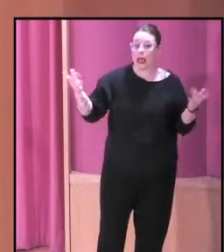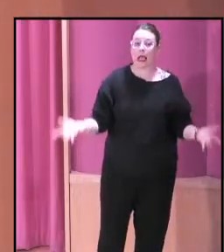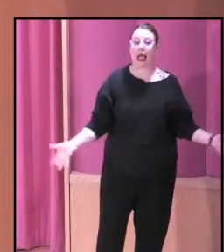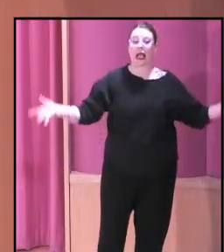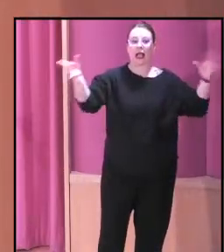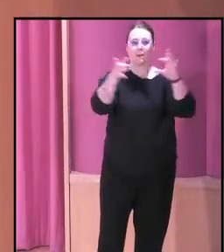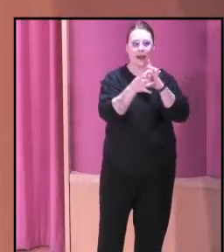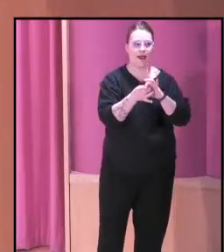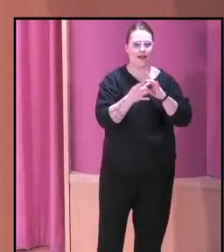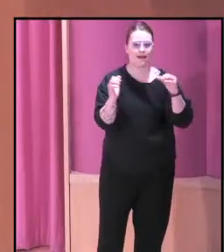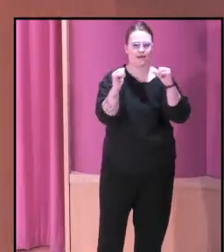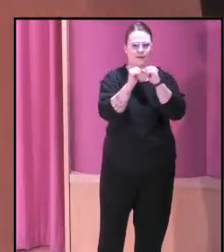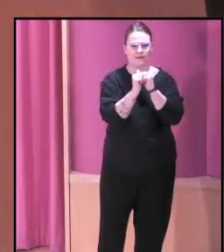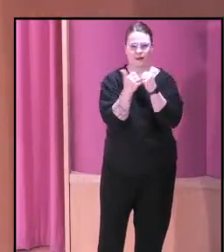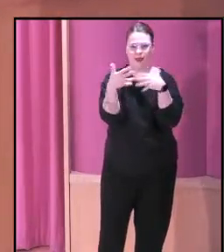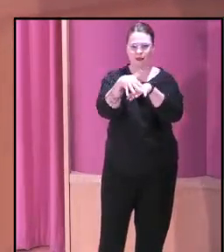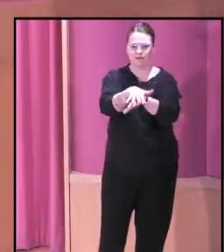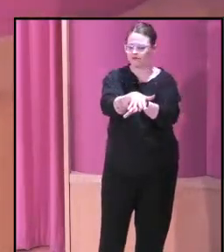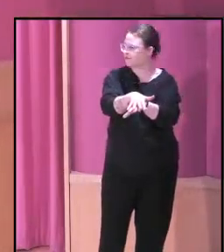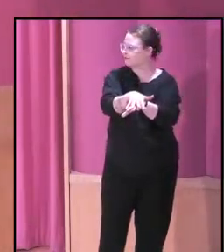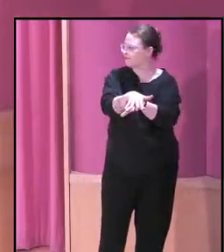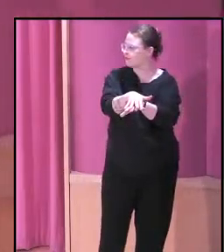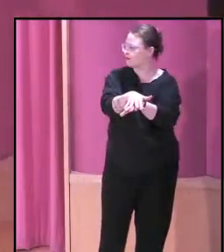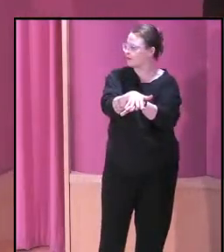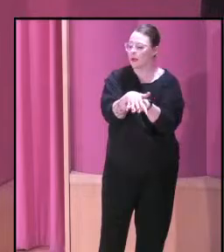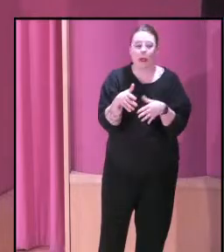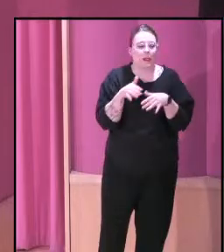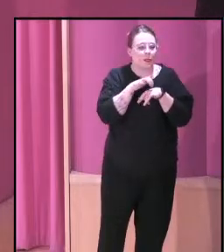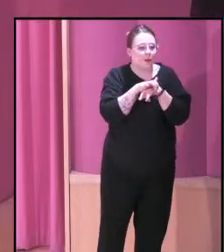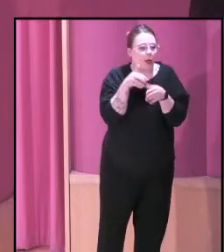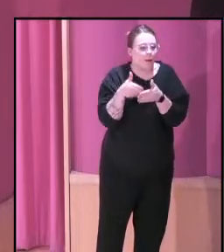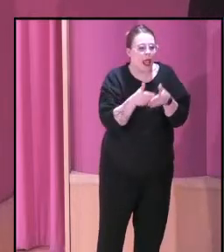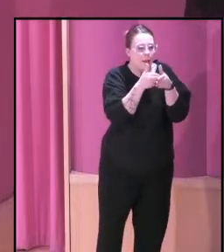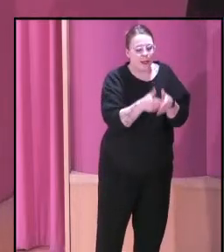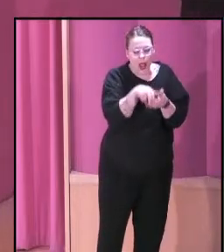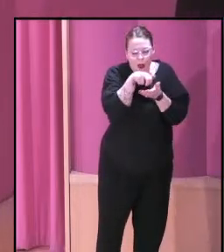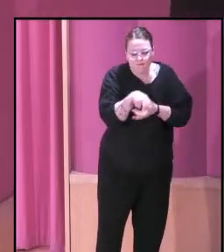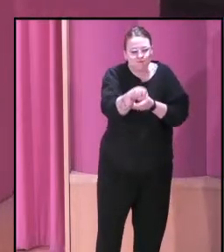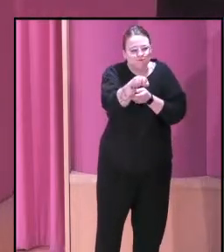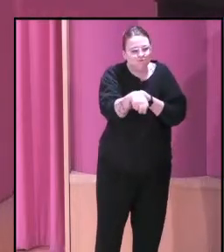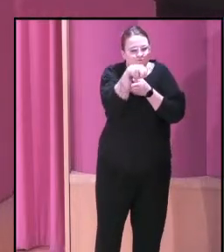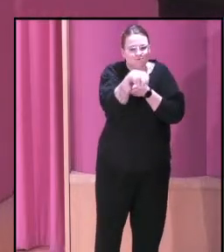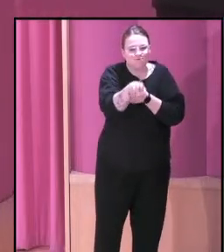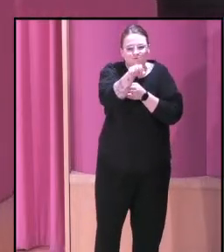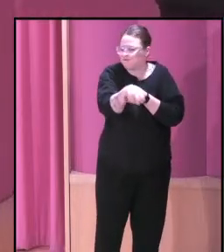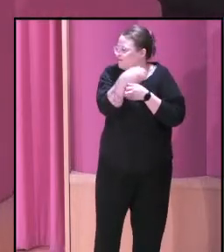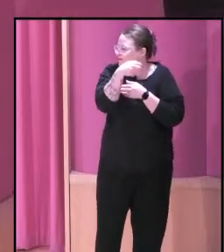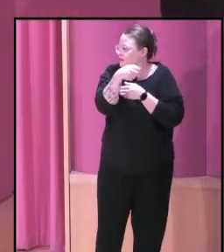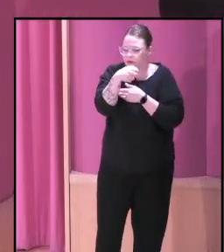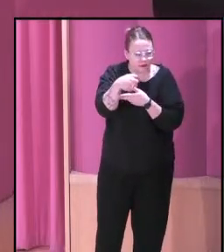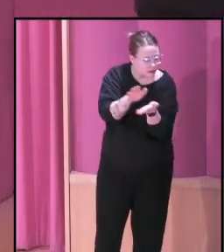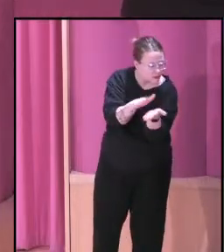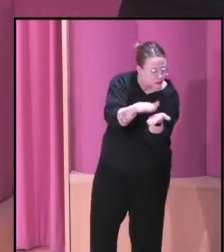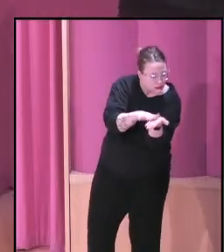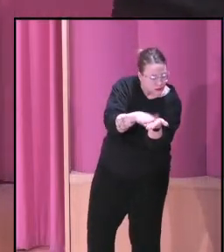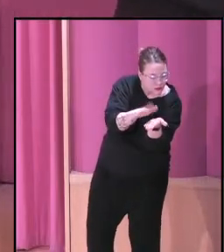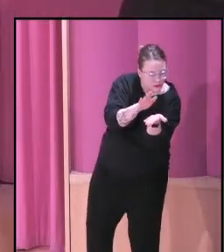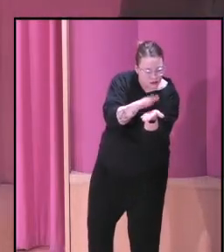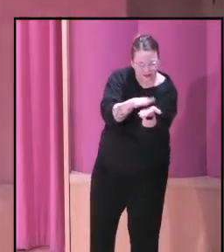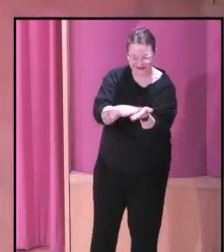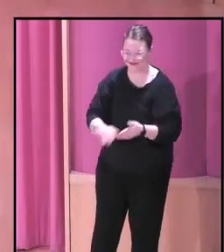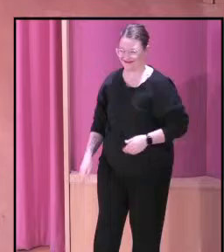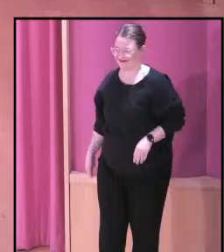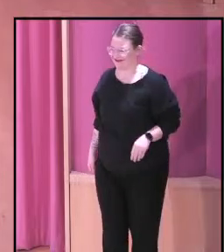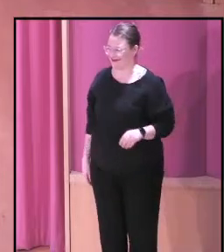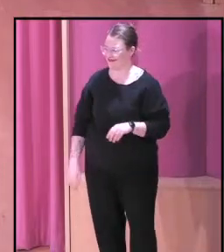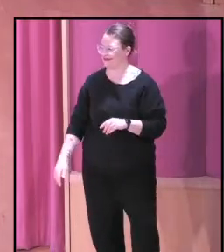together, rock the spider baby. Usually people clap for this one.